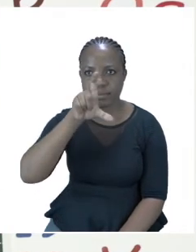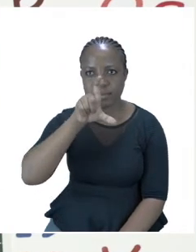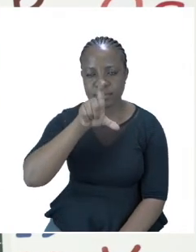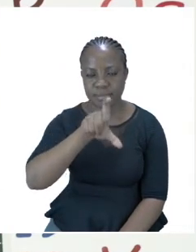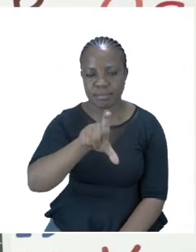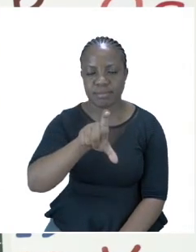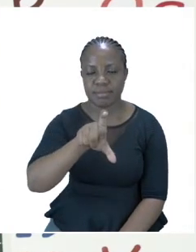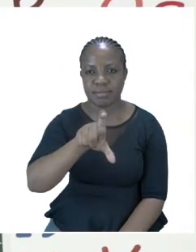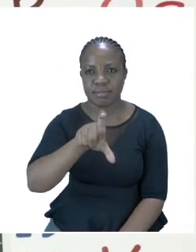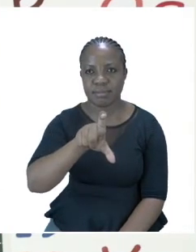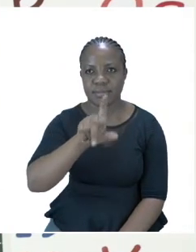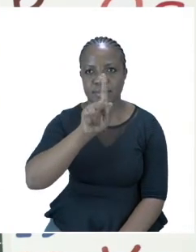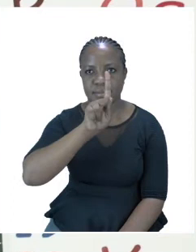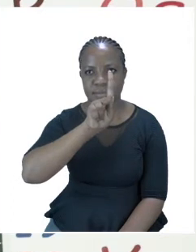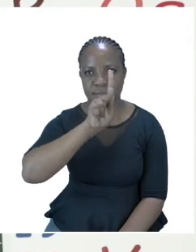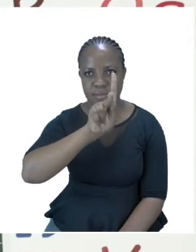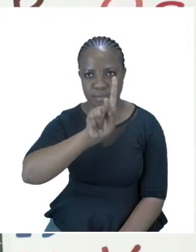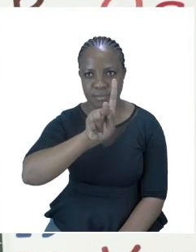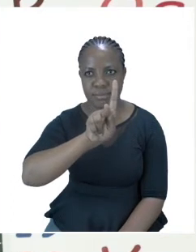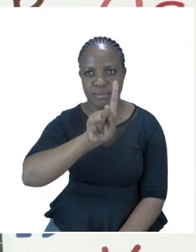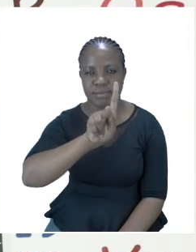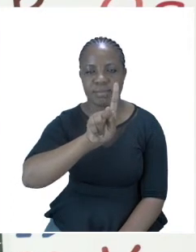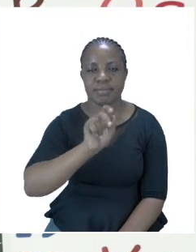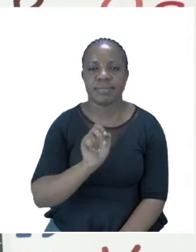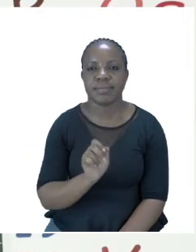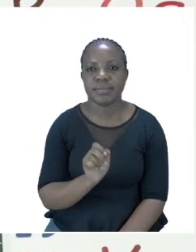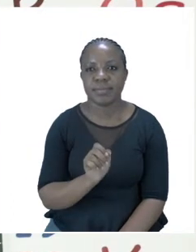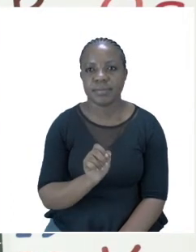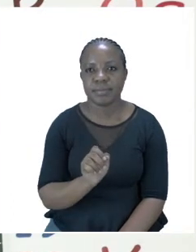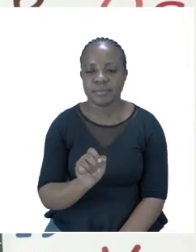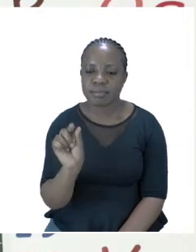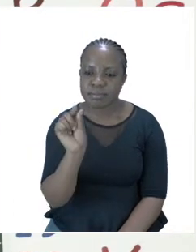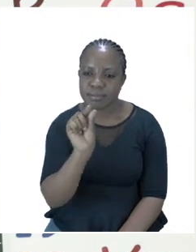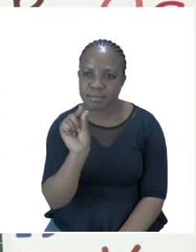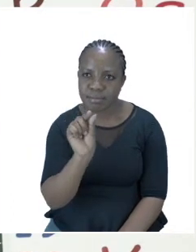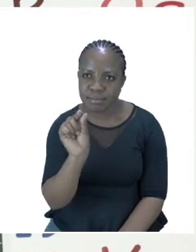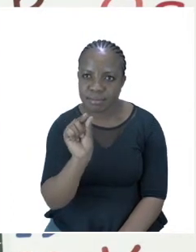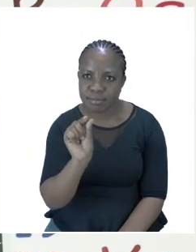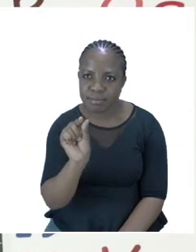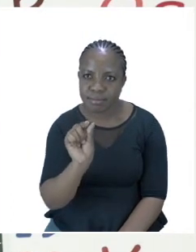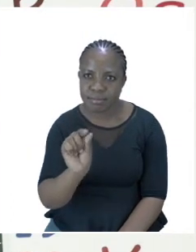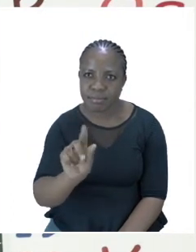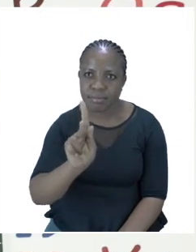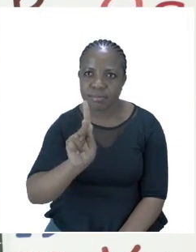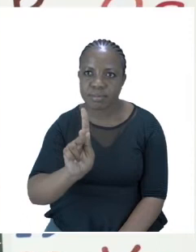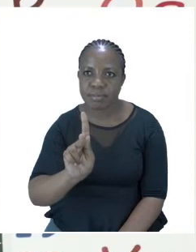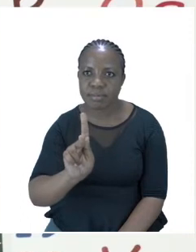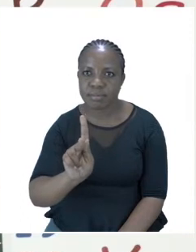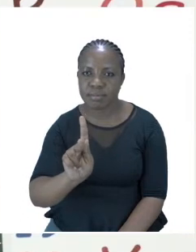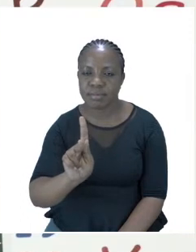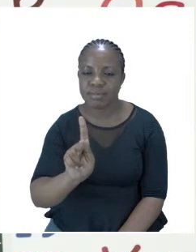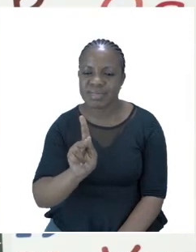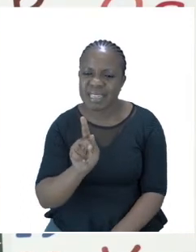K, also known as K. Now small letter K looks like capital letter K,